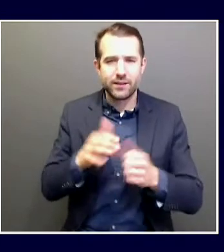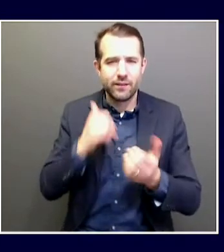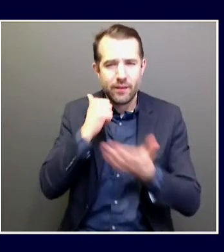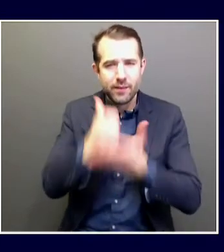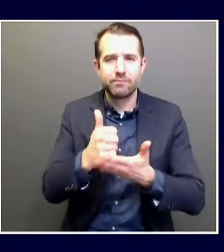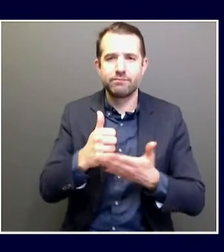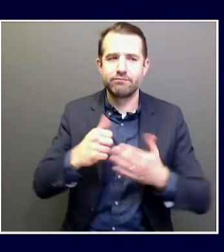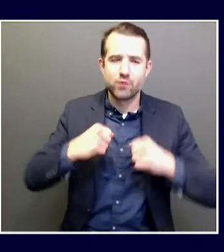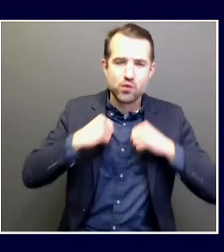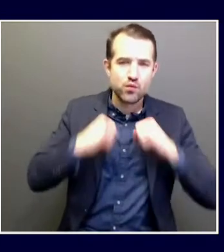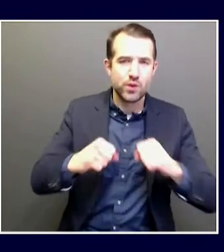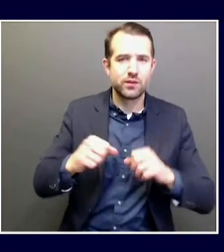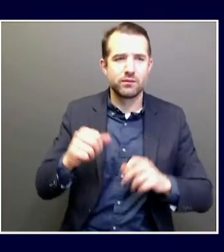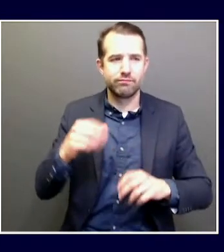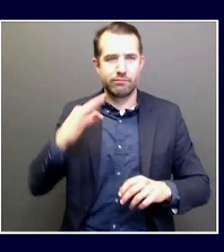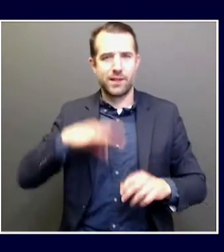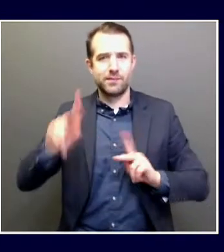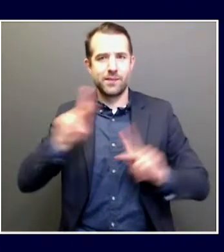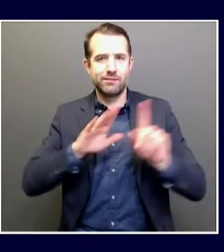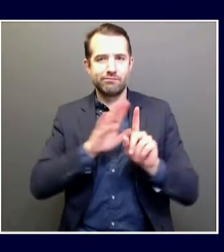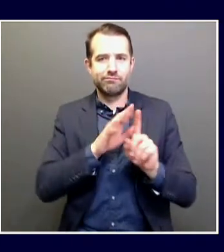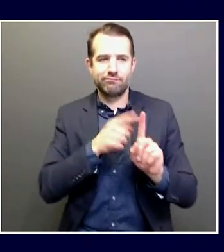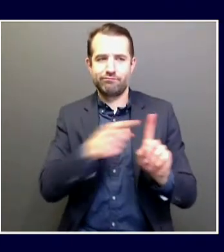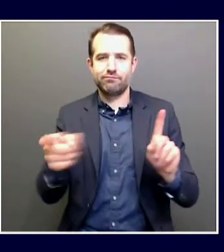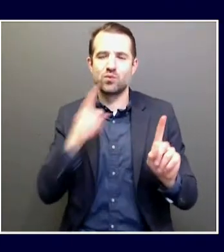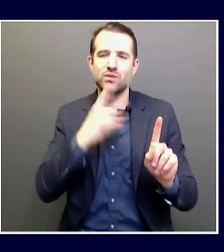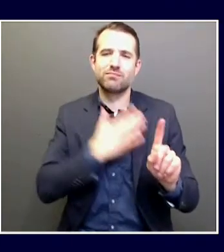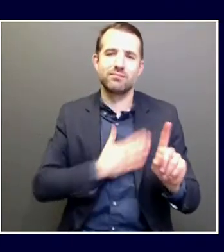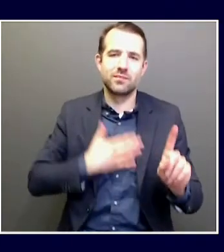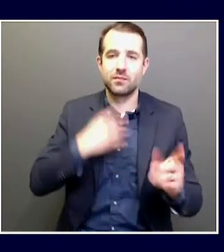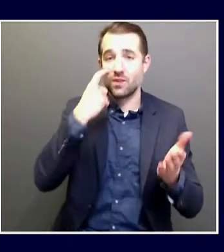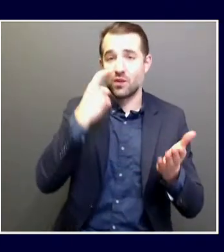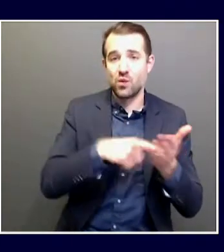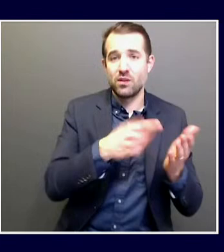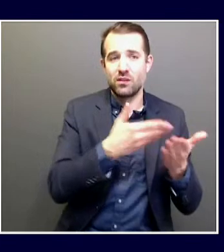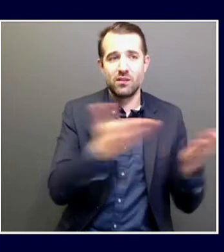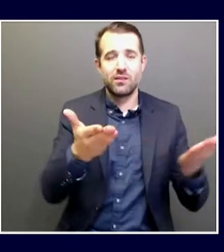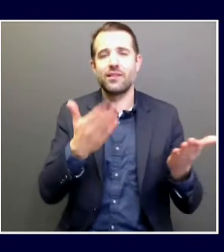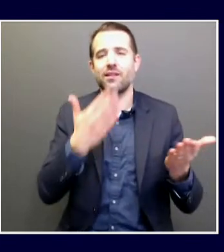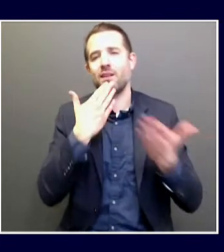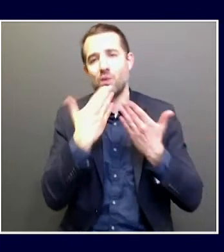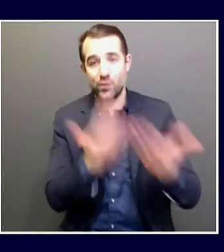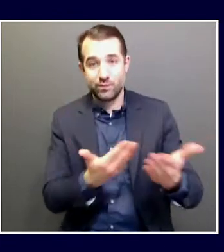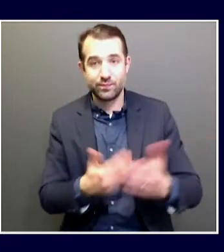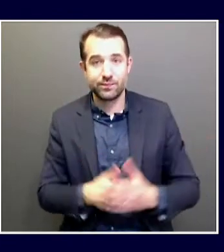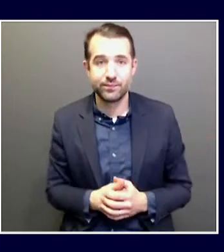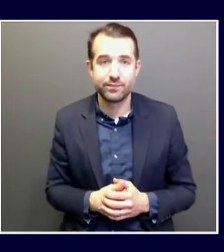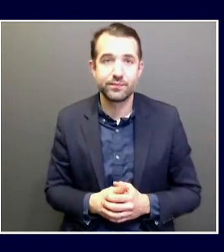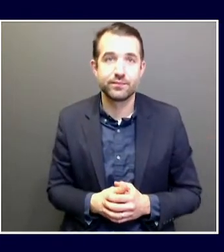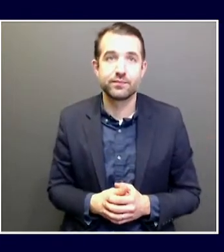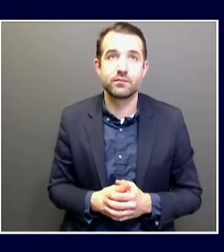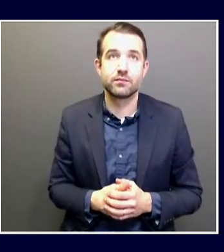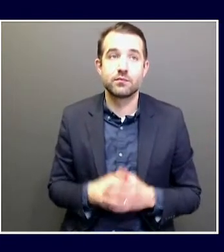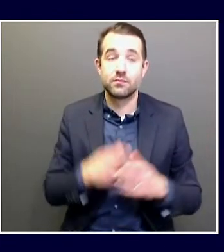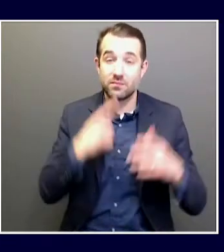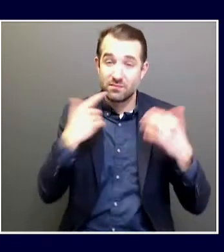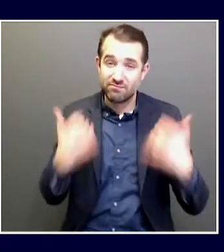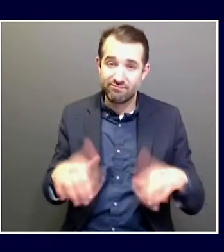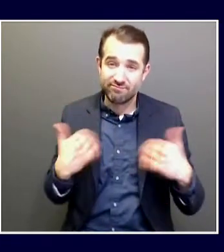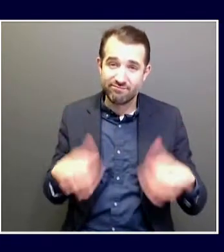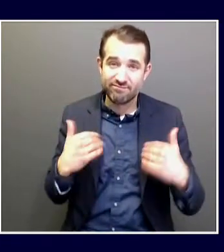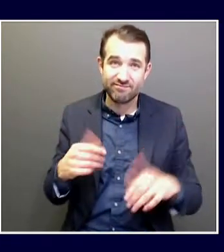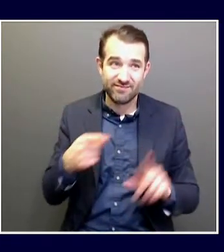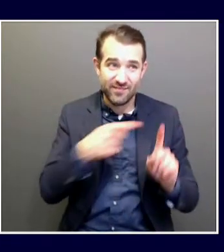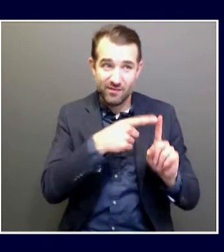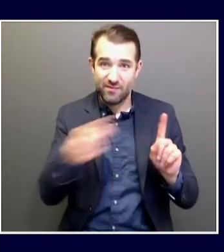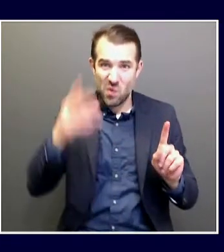This season, I'd like to offer them our collective thanks and give them our gratitude. If you know one of those